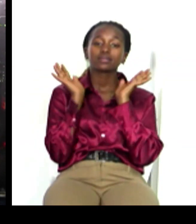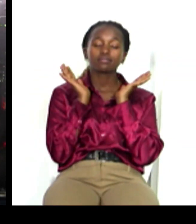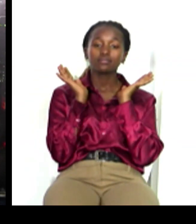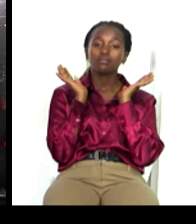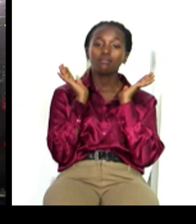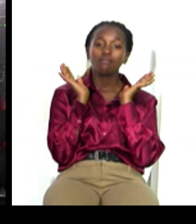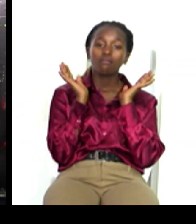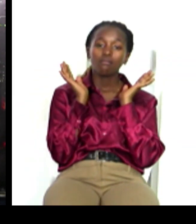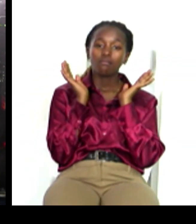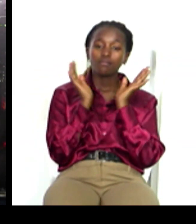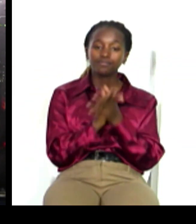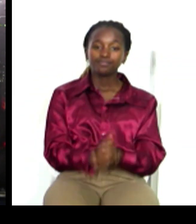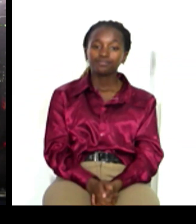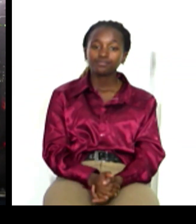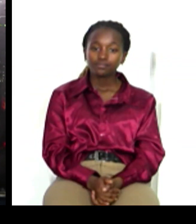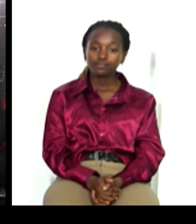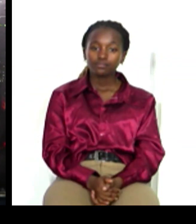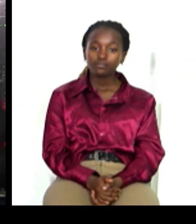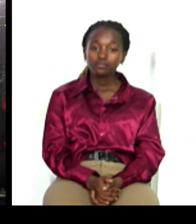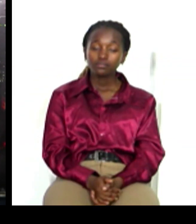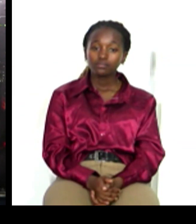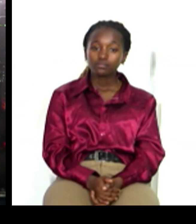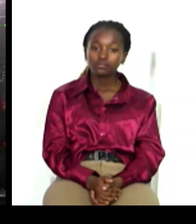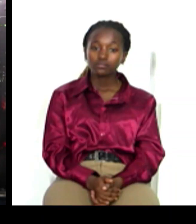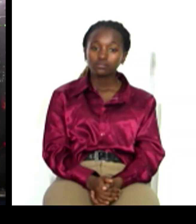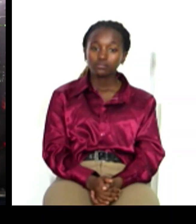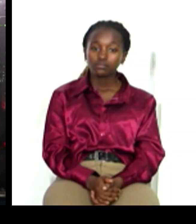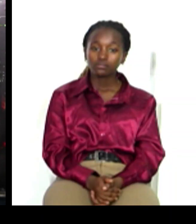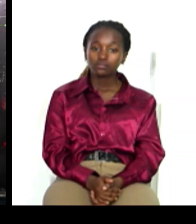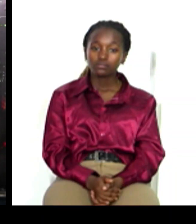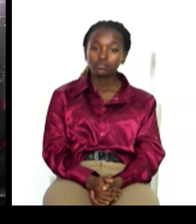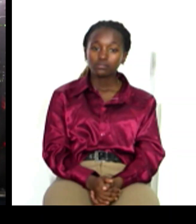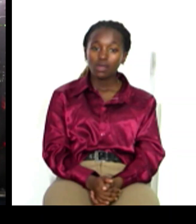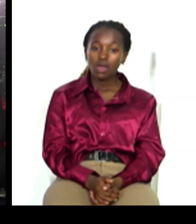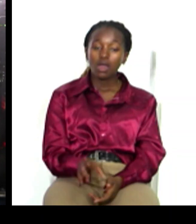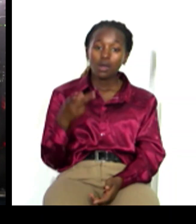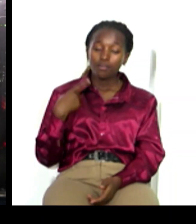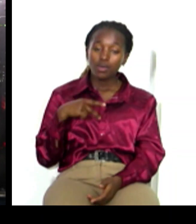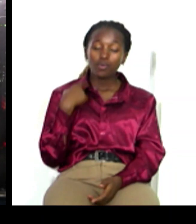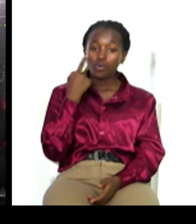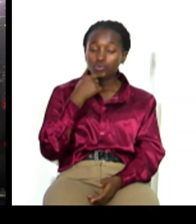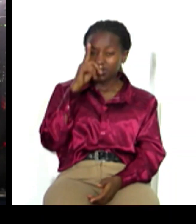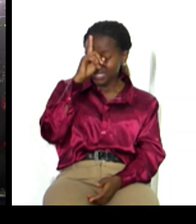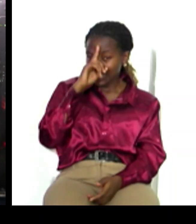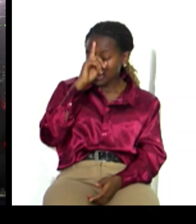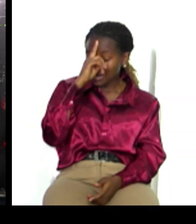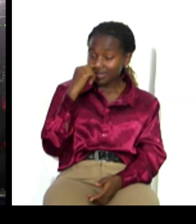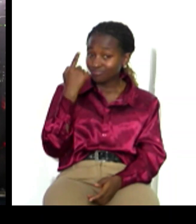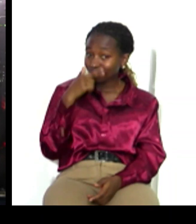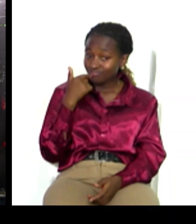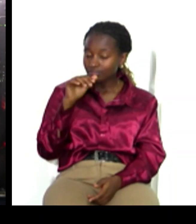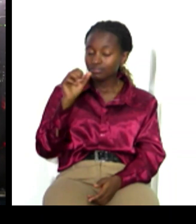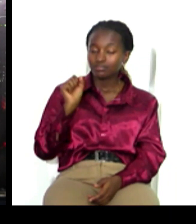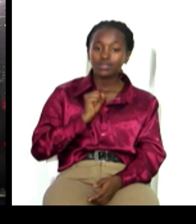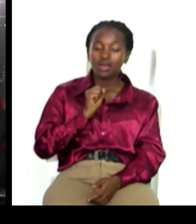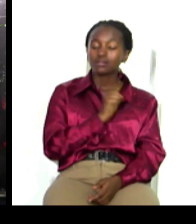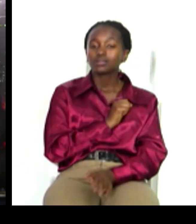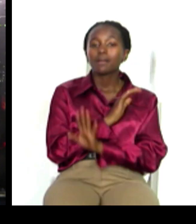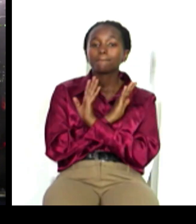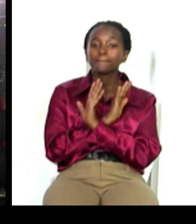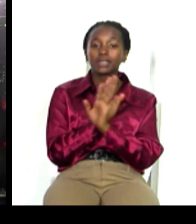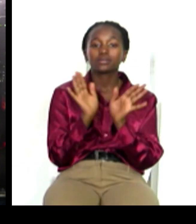of drama over there. The serious is only the Senate. Those are the people that are very serious. You can see